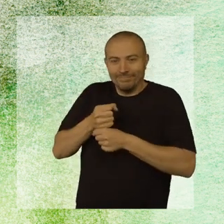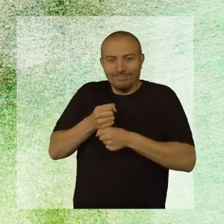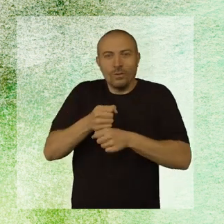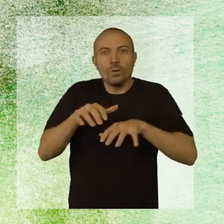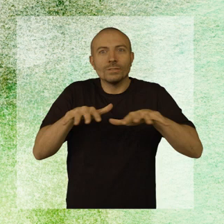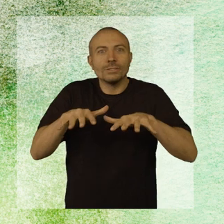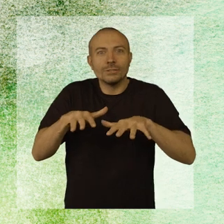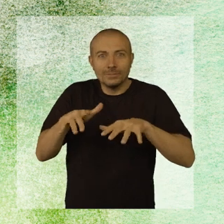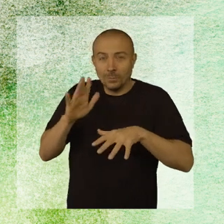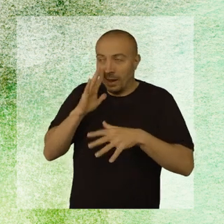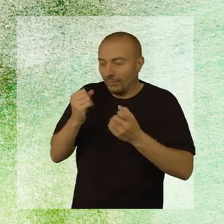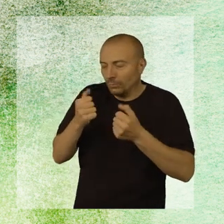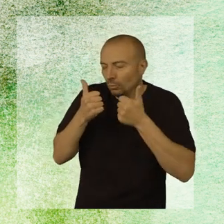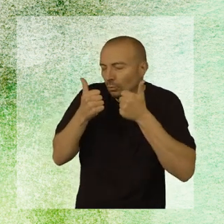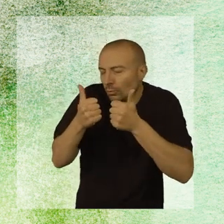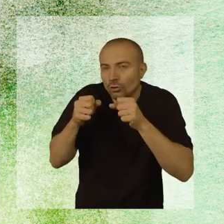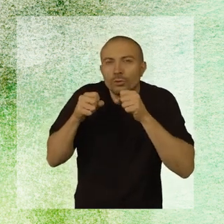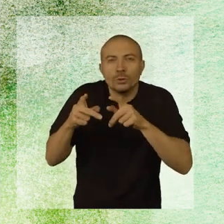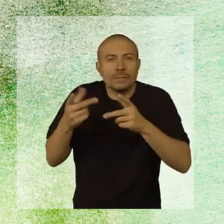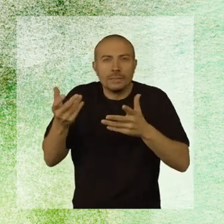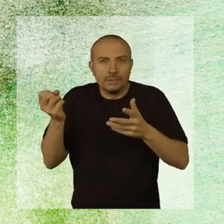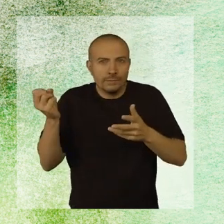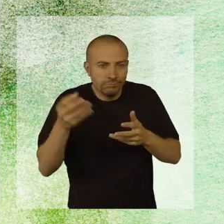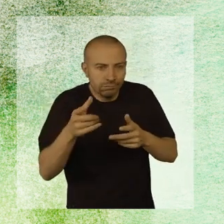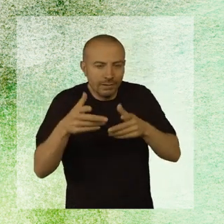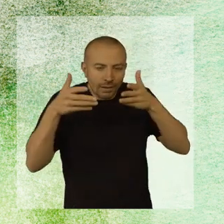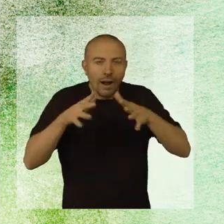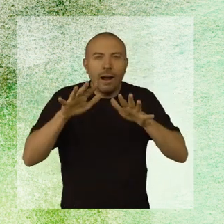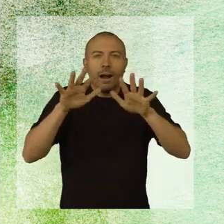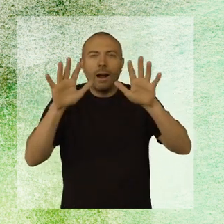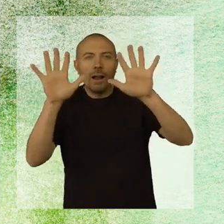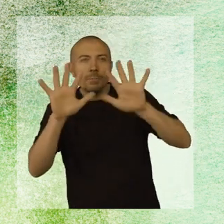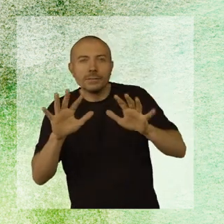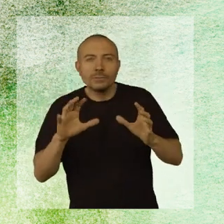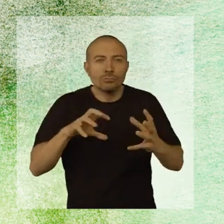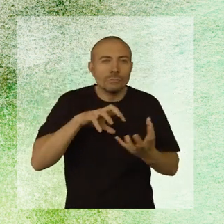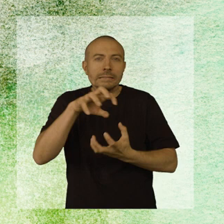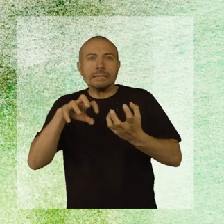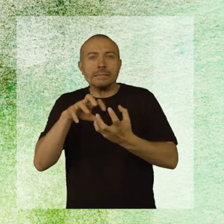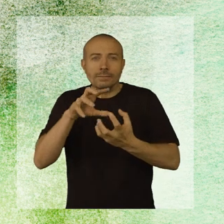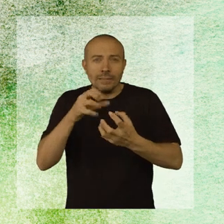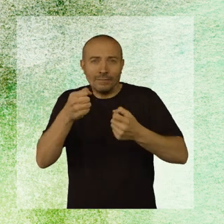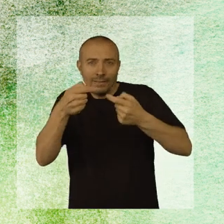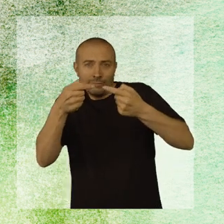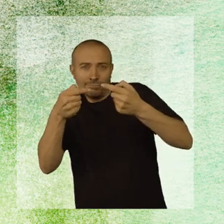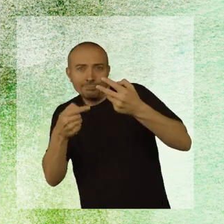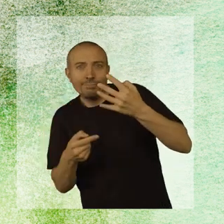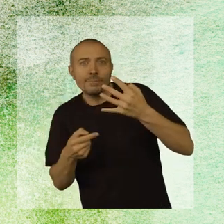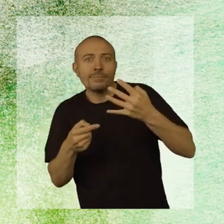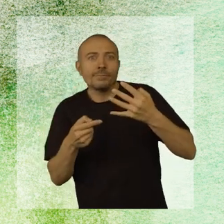and their representative organizations, they can be actually wonderful opportunities, not only to address